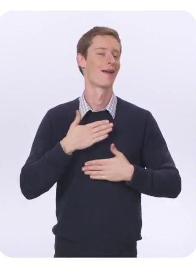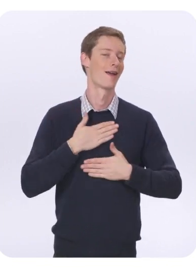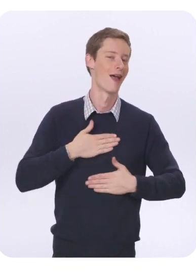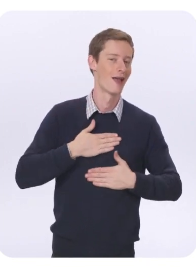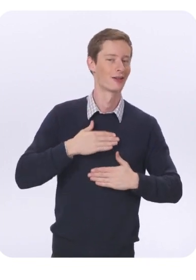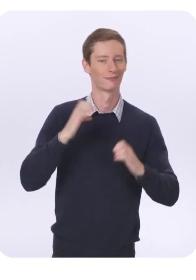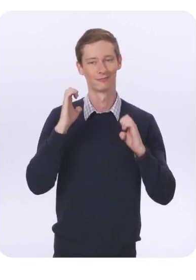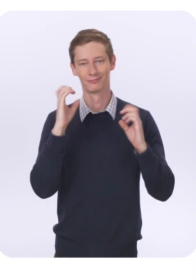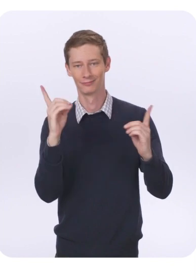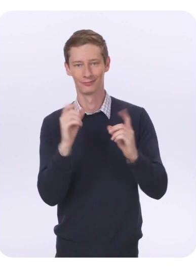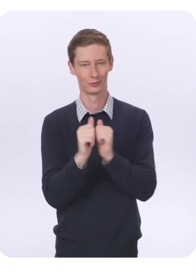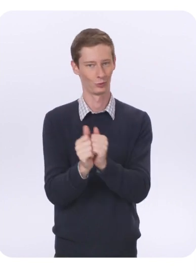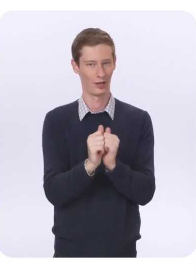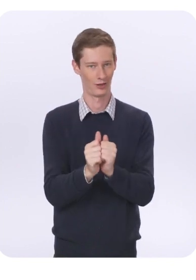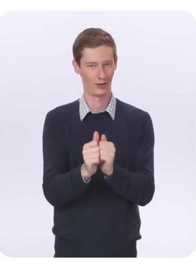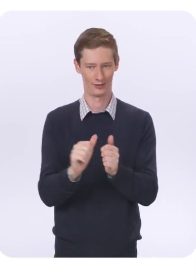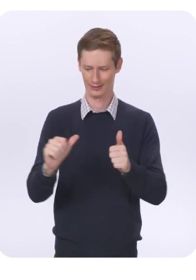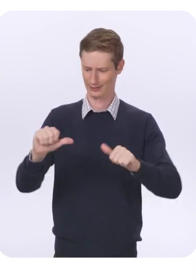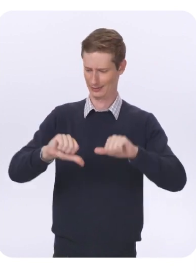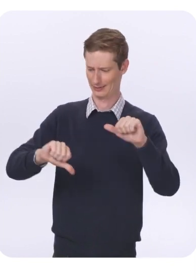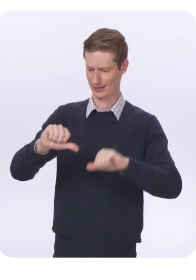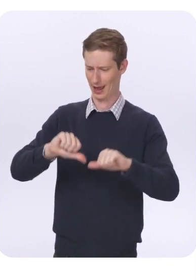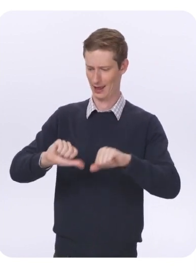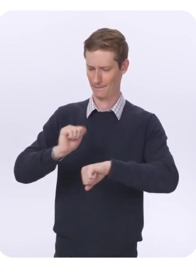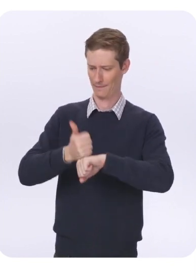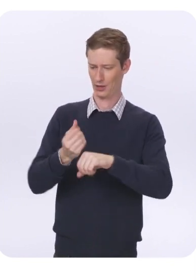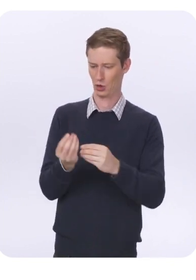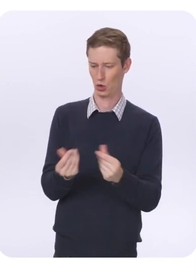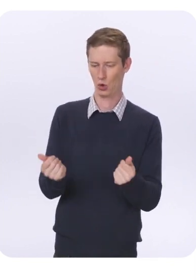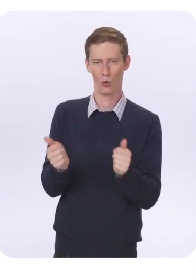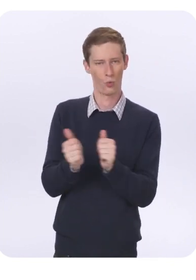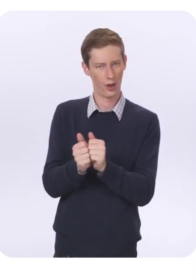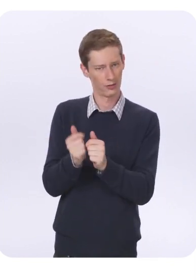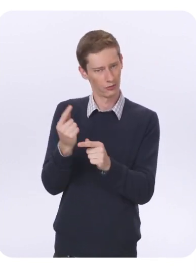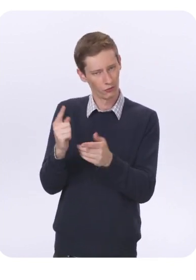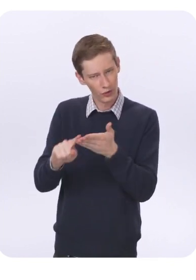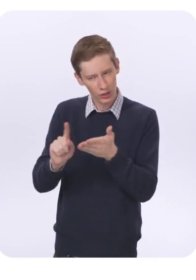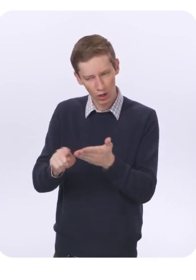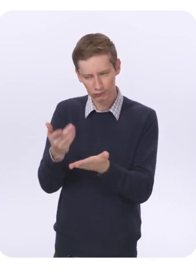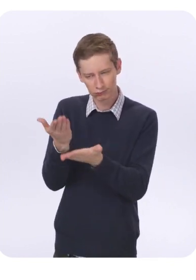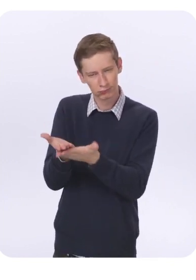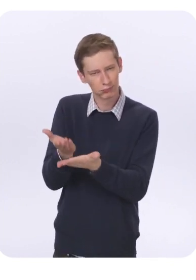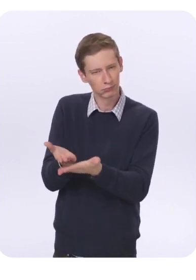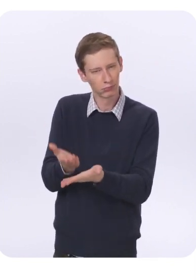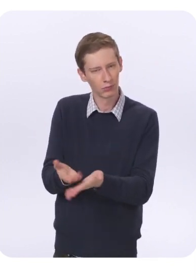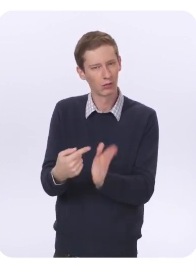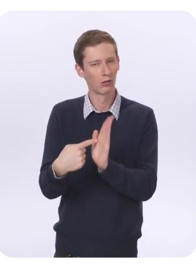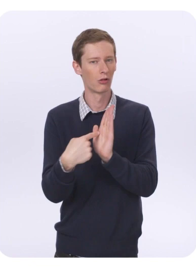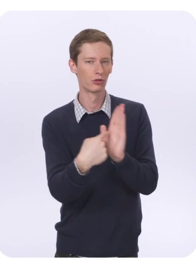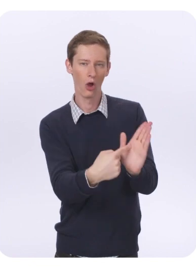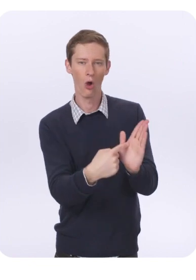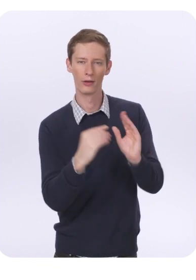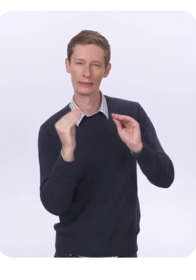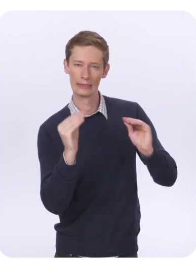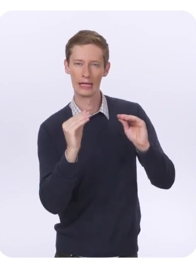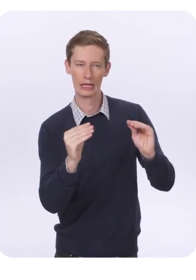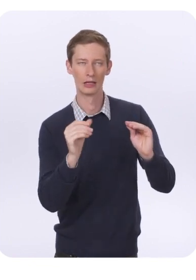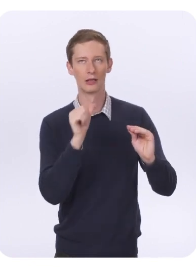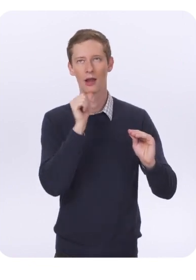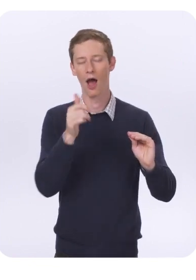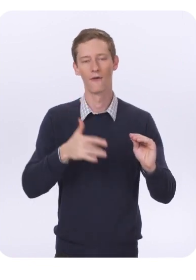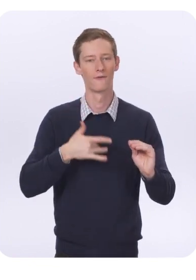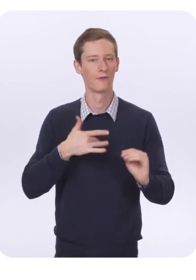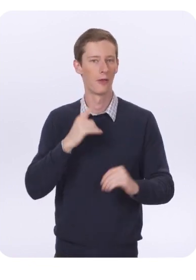involve science-based solutions that instill scientific insights without giving any dry educational vibe.